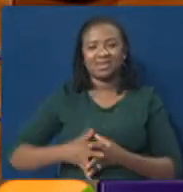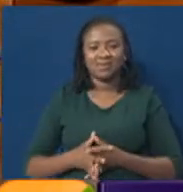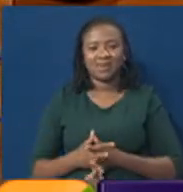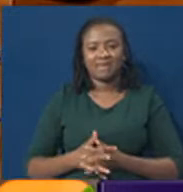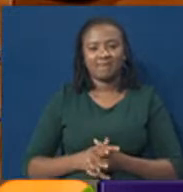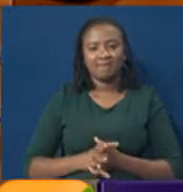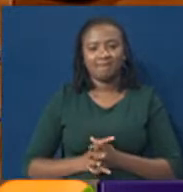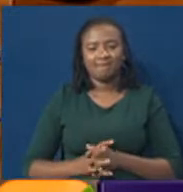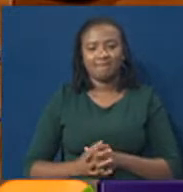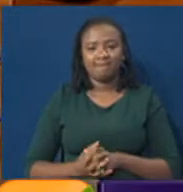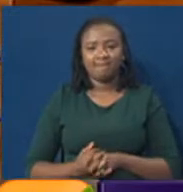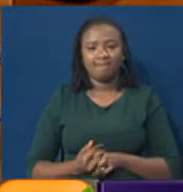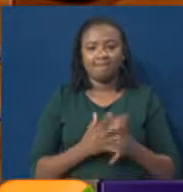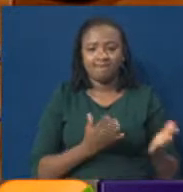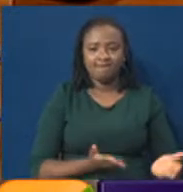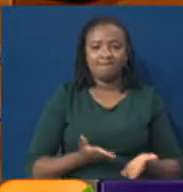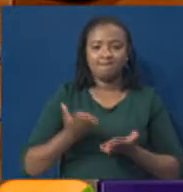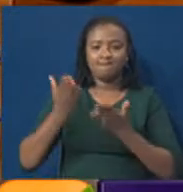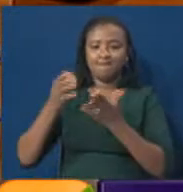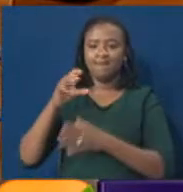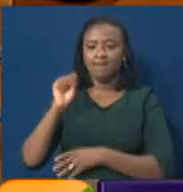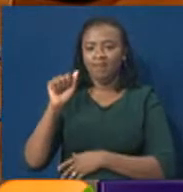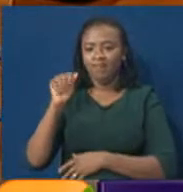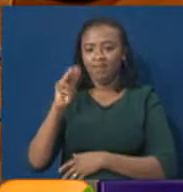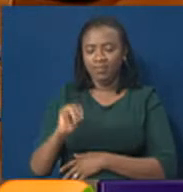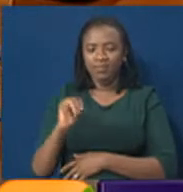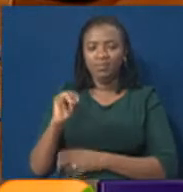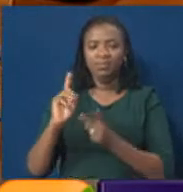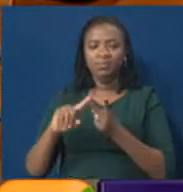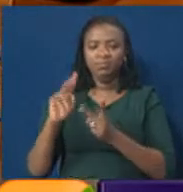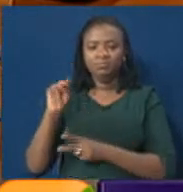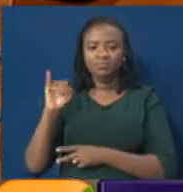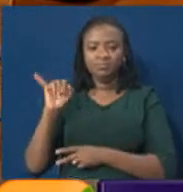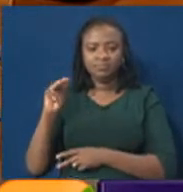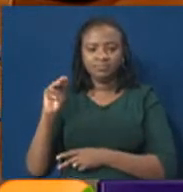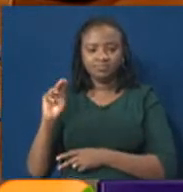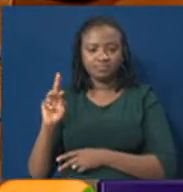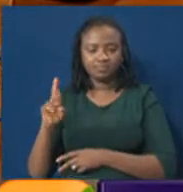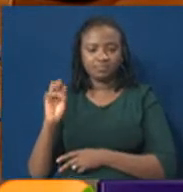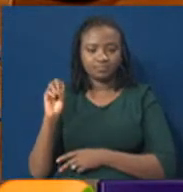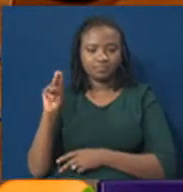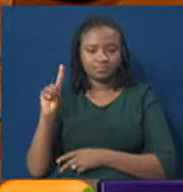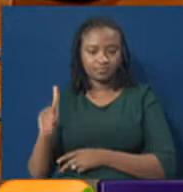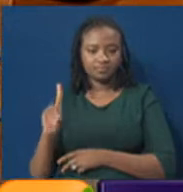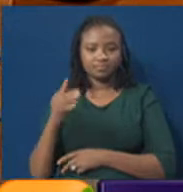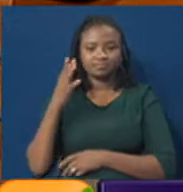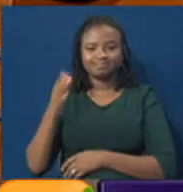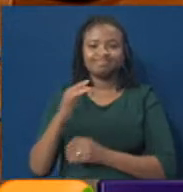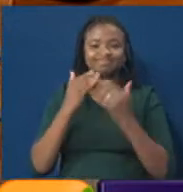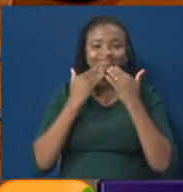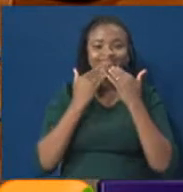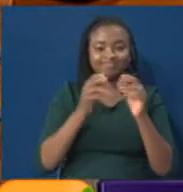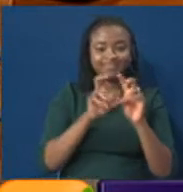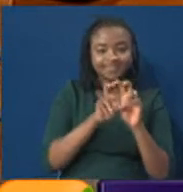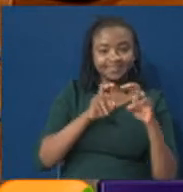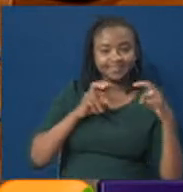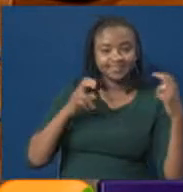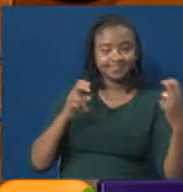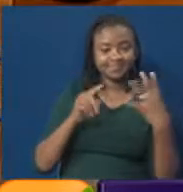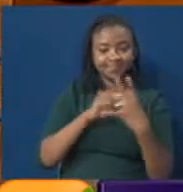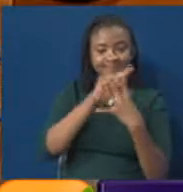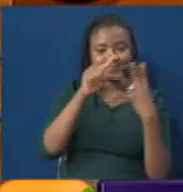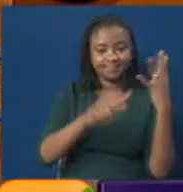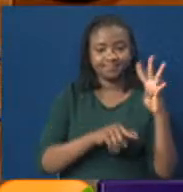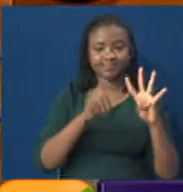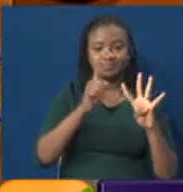Sam Gituku and Nimrod Tabu, who are at the cabinet studio, and allow me to thank my guests here. Professor Alfred